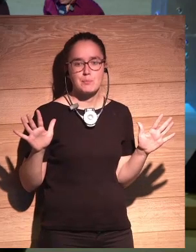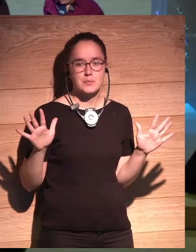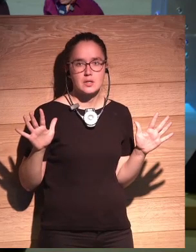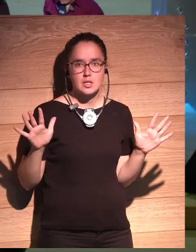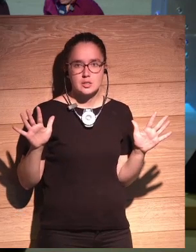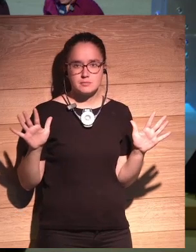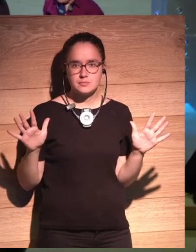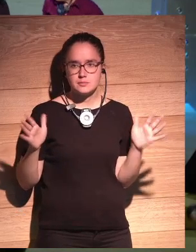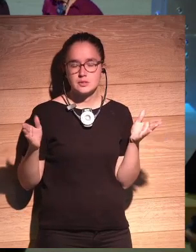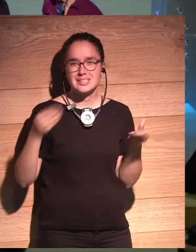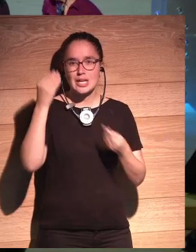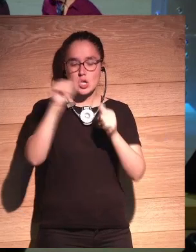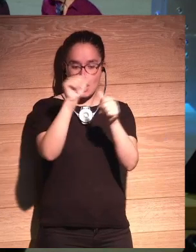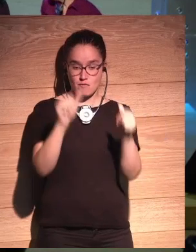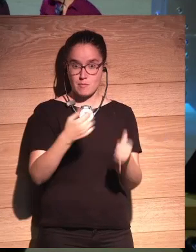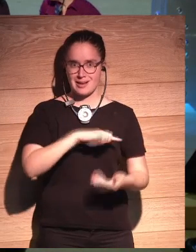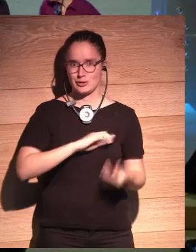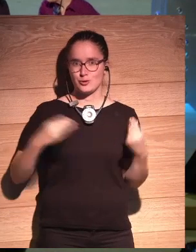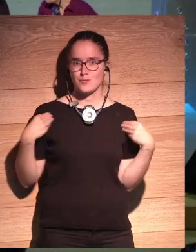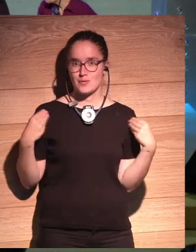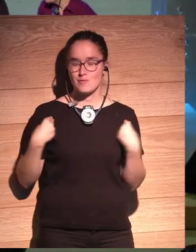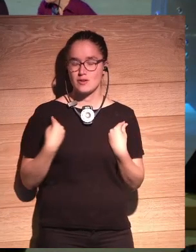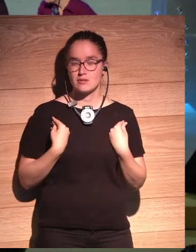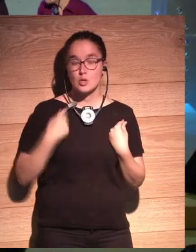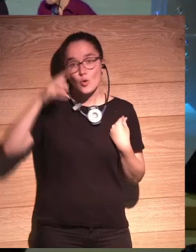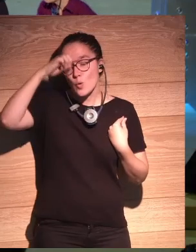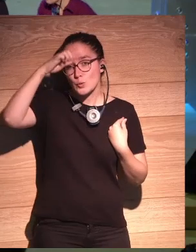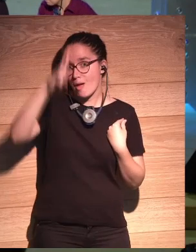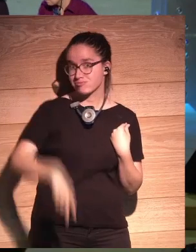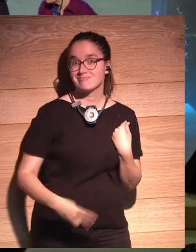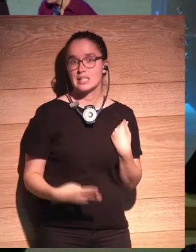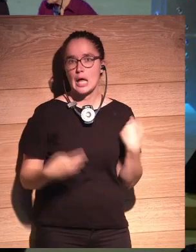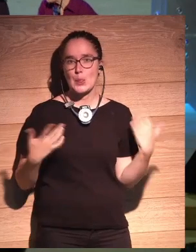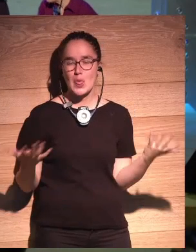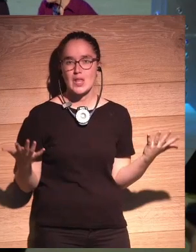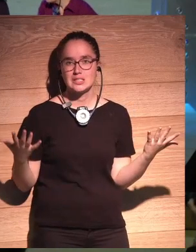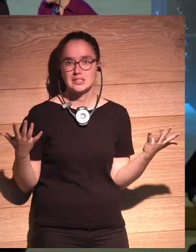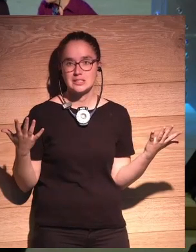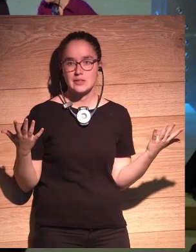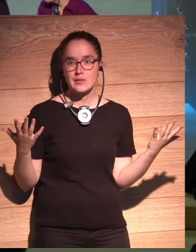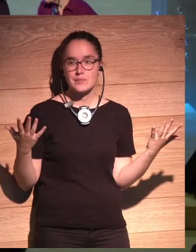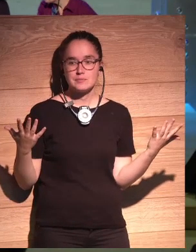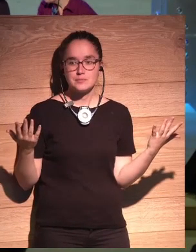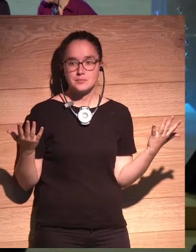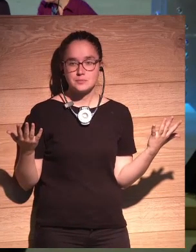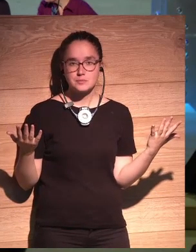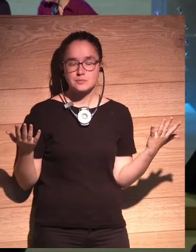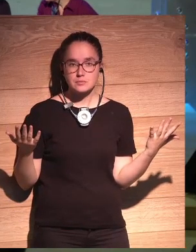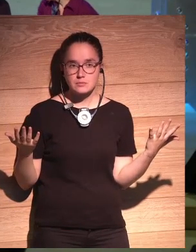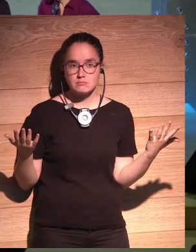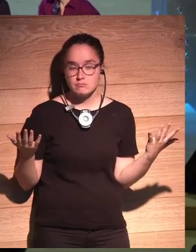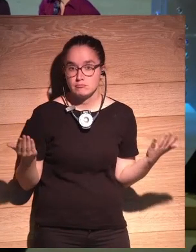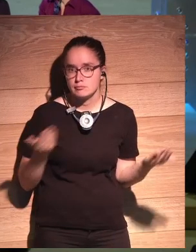the way we live is culture. So in that sense, it has been the green agenda, whatever it is,